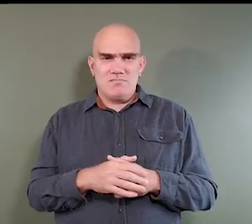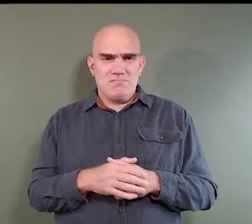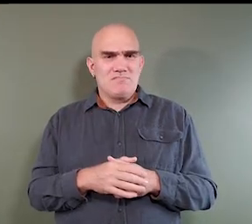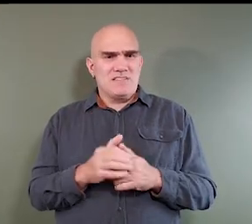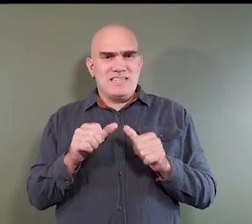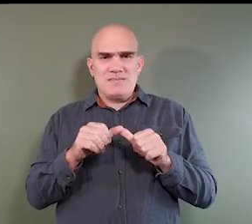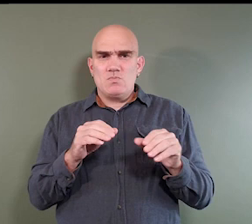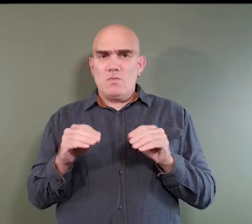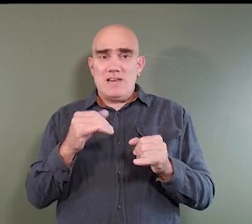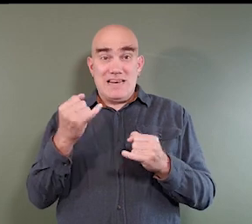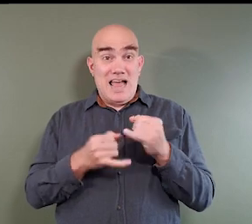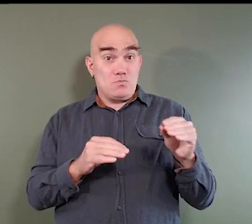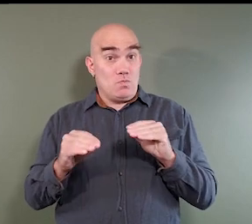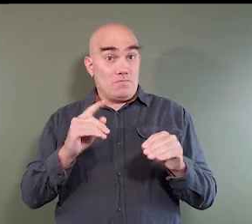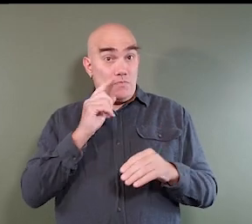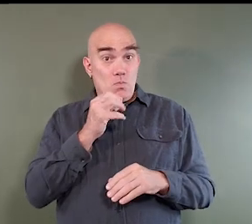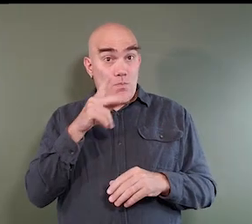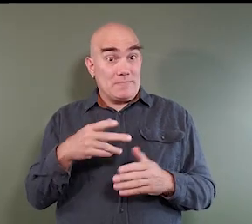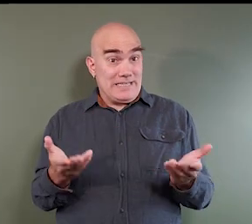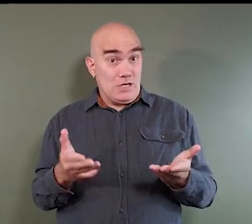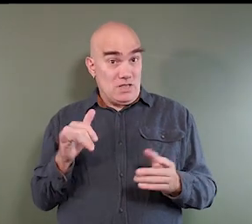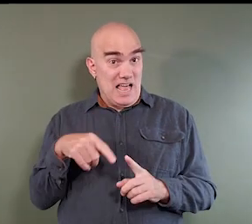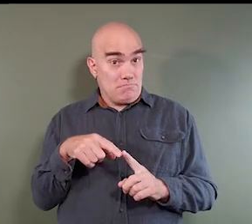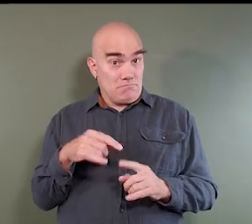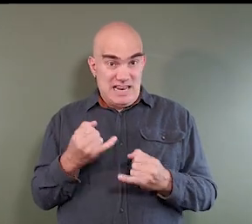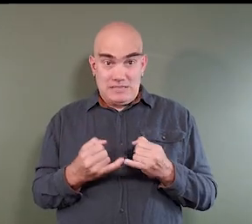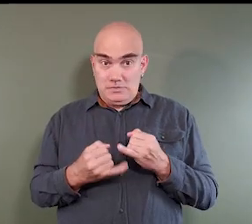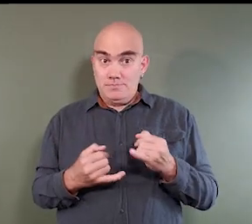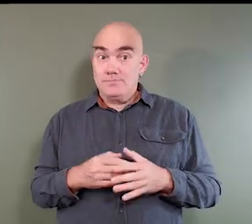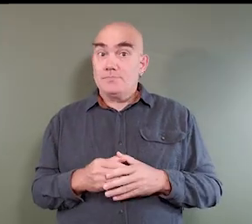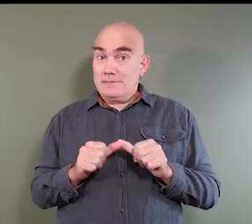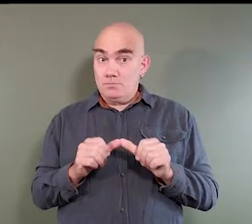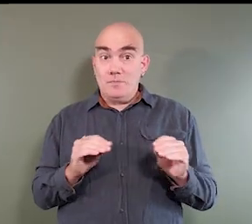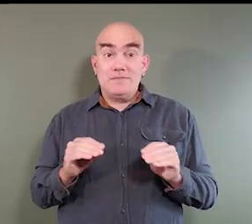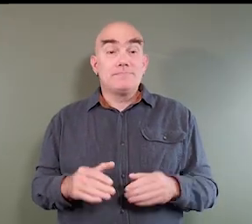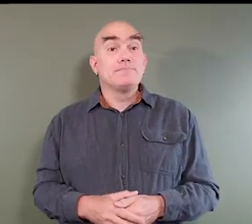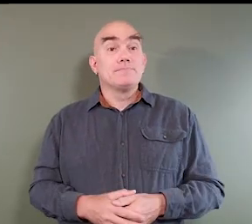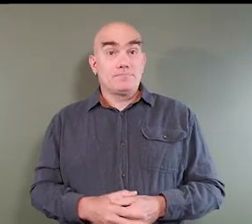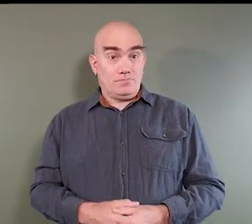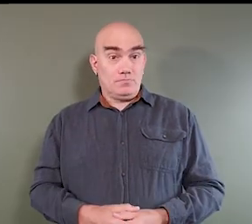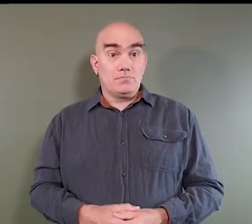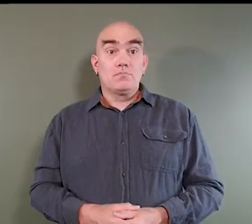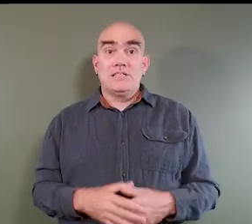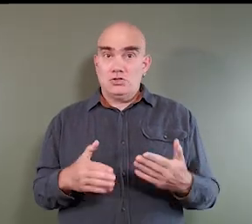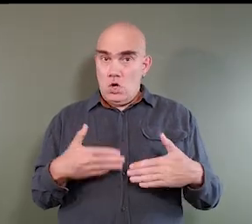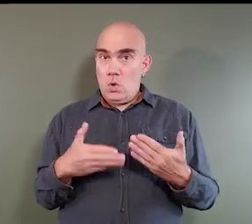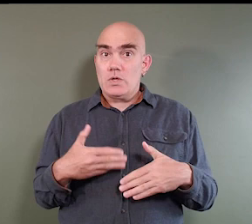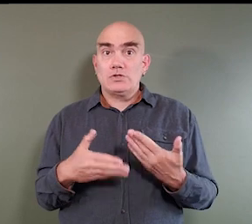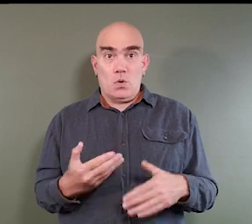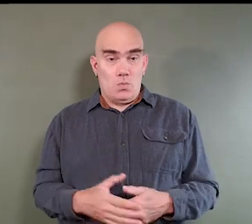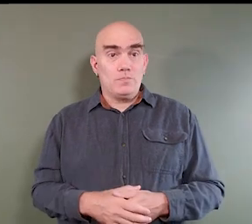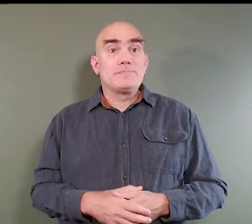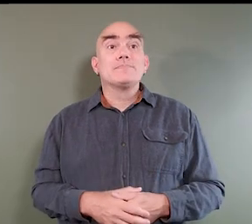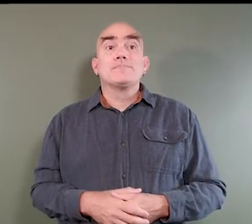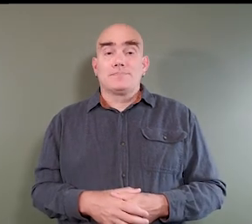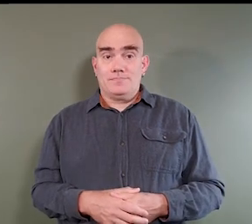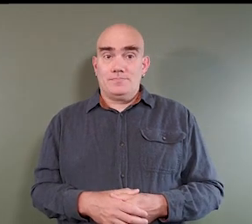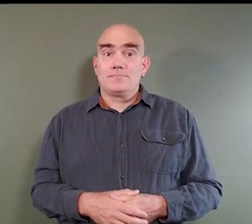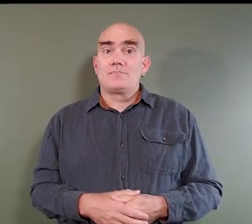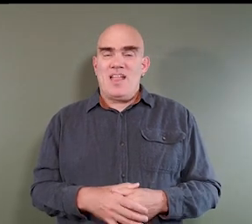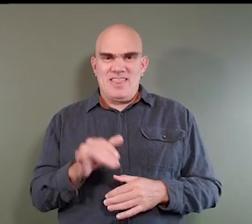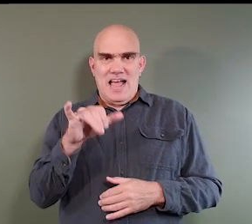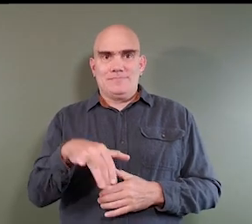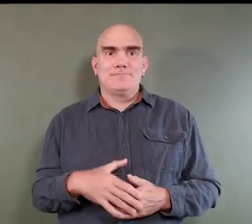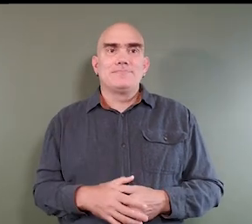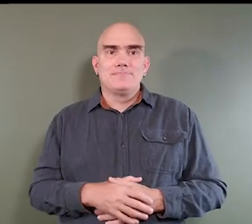keep moving. Last movement for the warm-up right here. Let's go, let's go. There